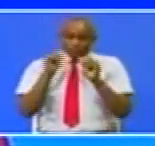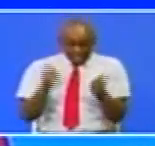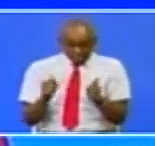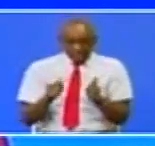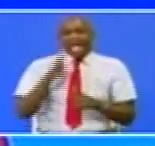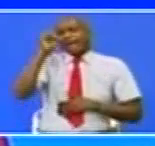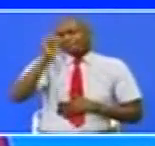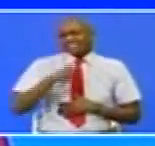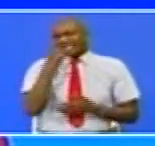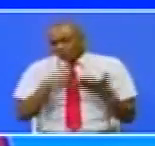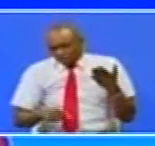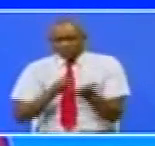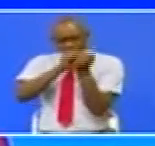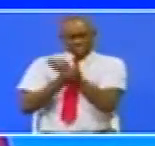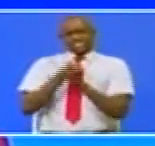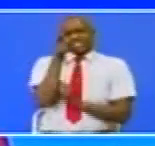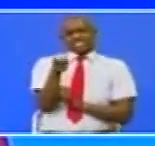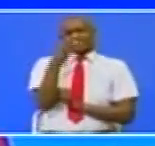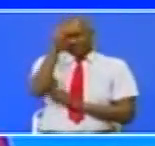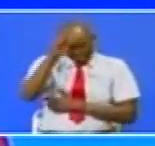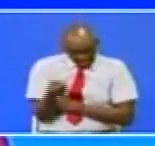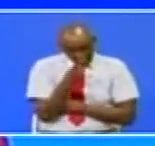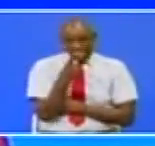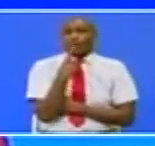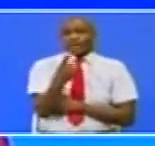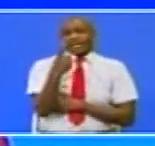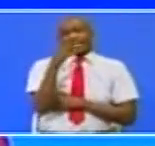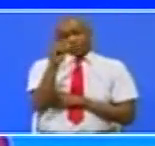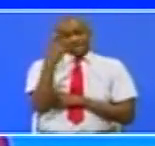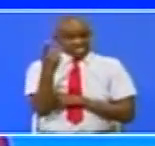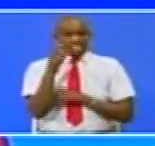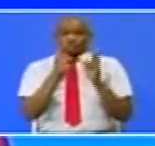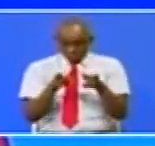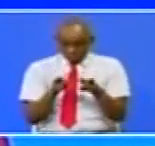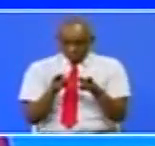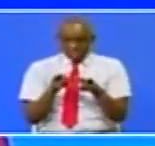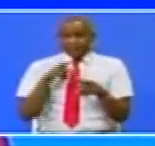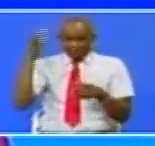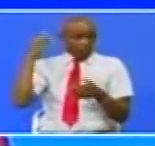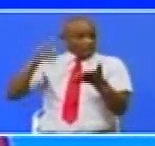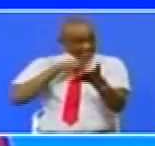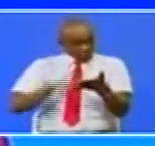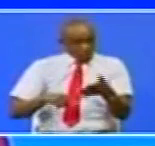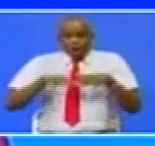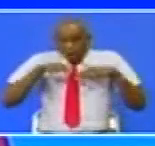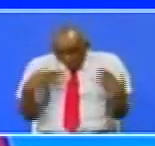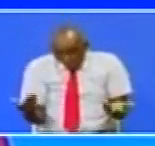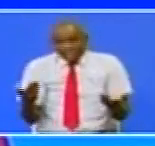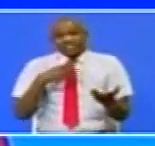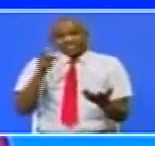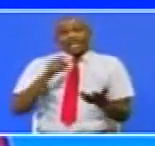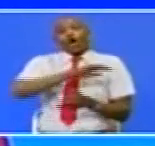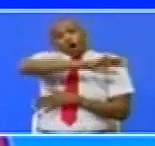called for either the reversal of the 5,101 results that were cancelled or a nullification of